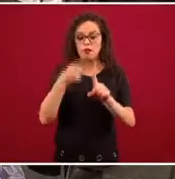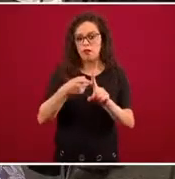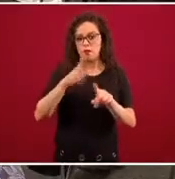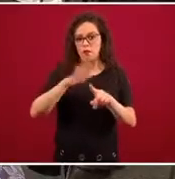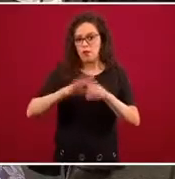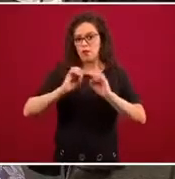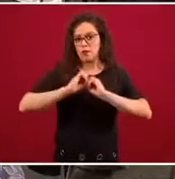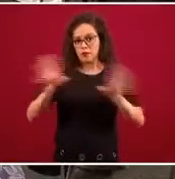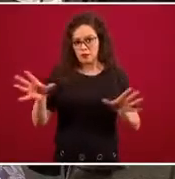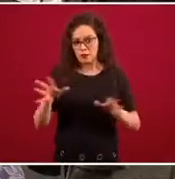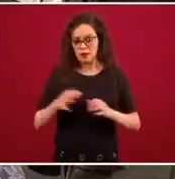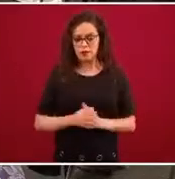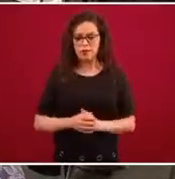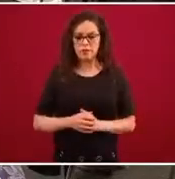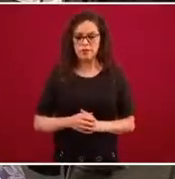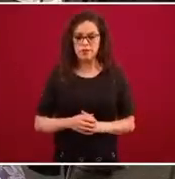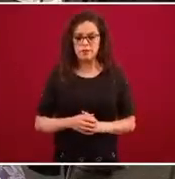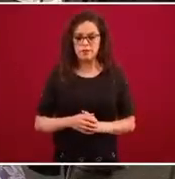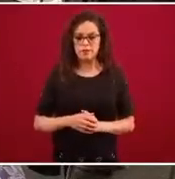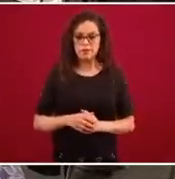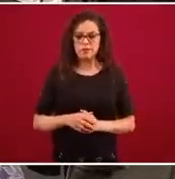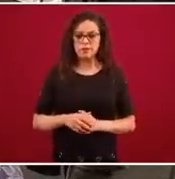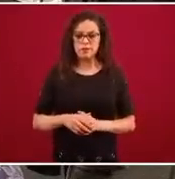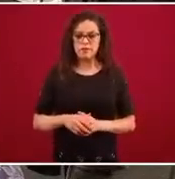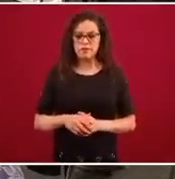and this is all in the technical guidelines,